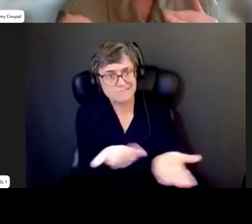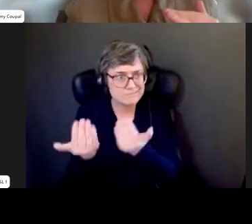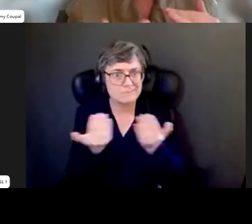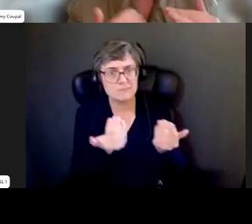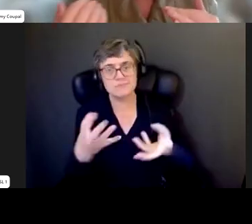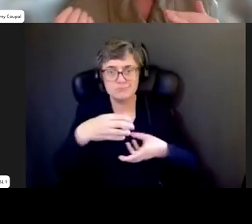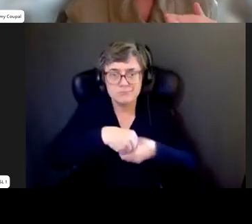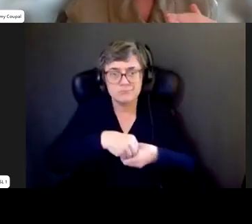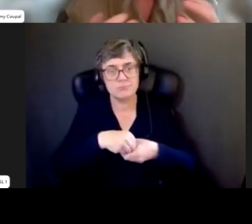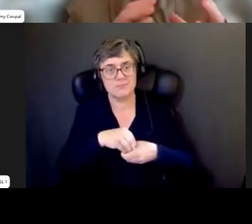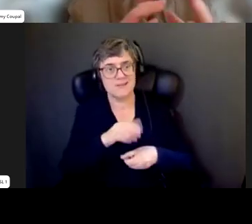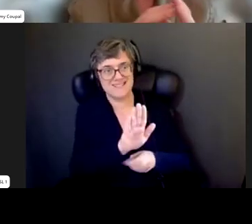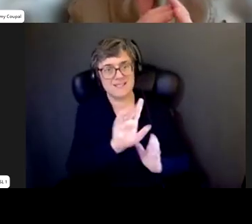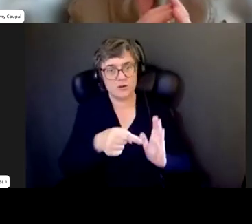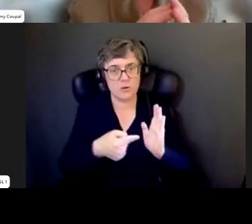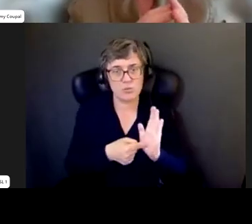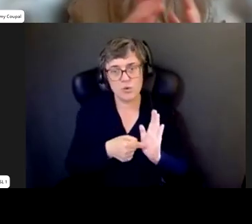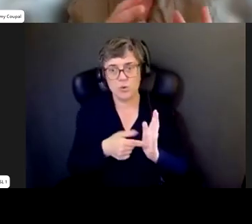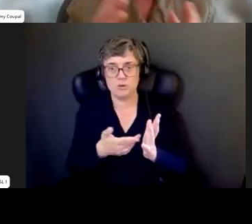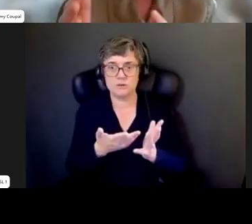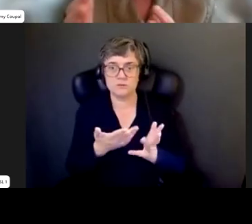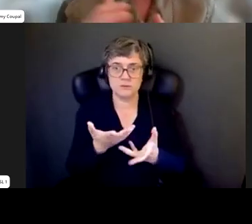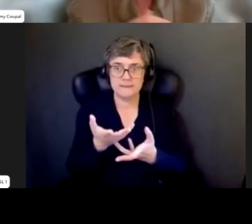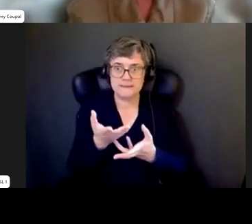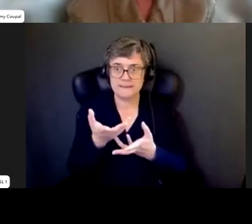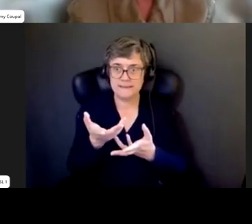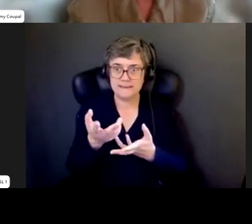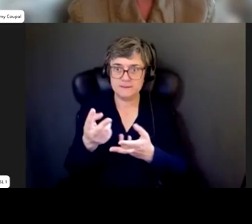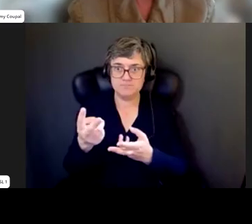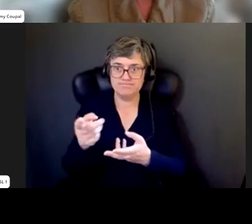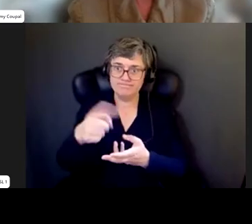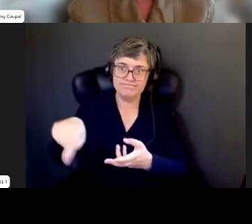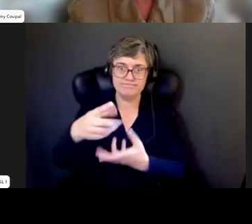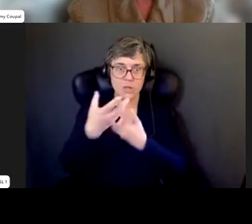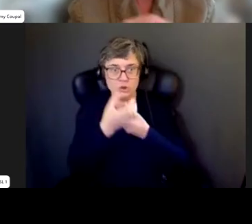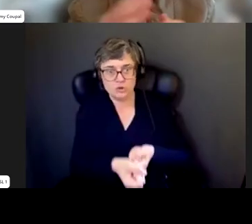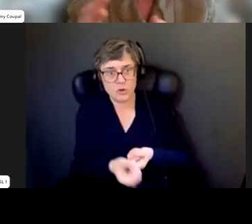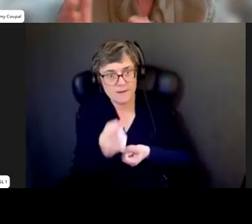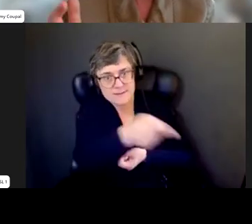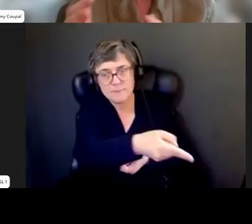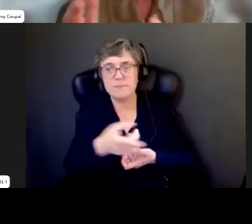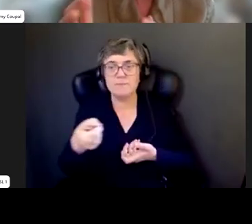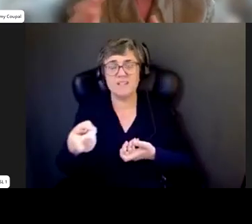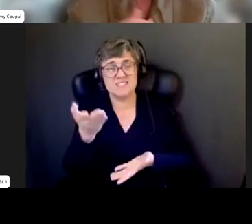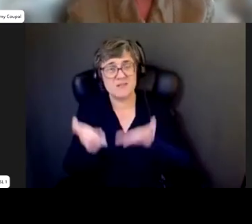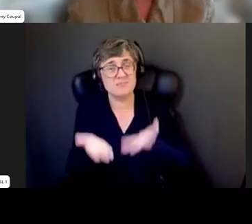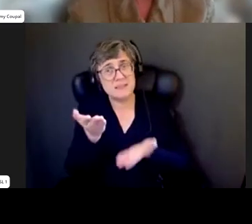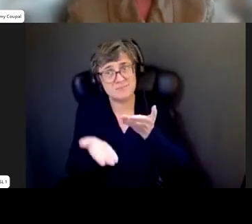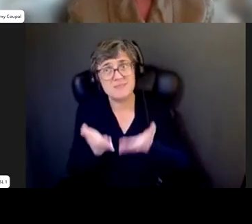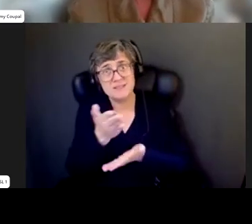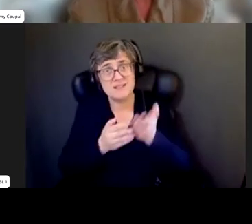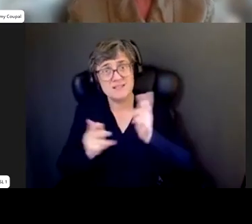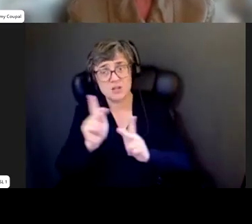that trust, that coordination, and sometimes that can be a safer place for people to go to support because they may not have the trust in some